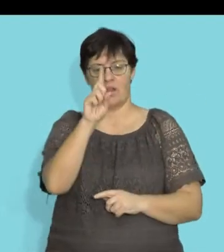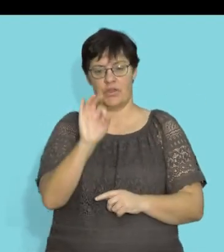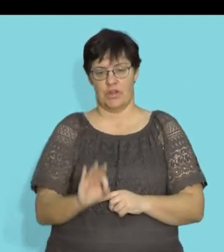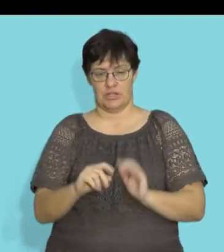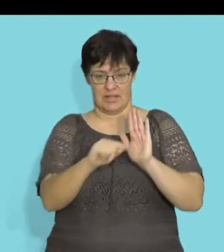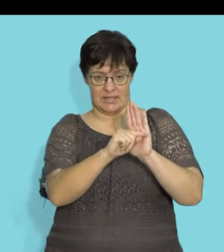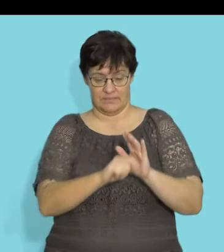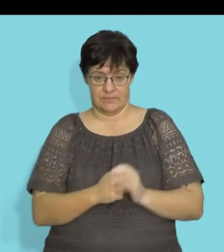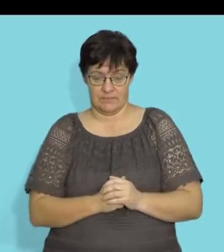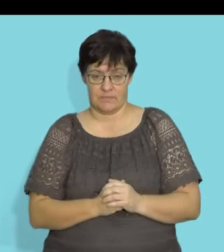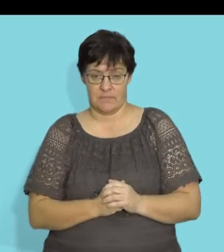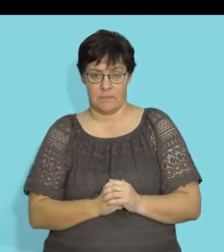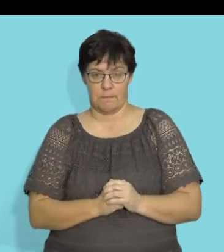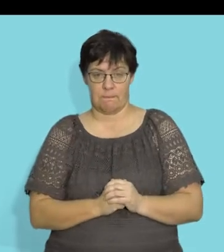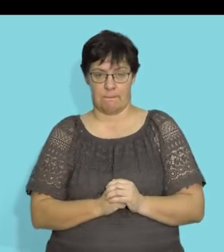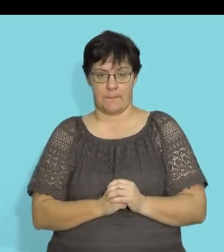is